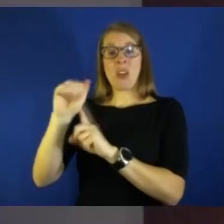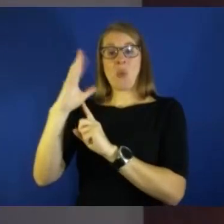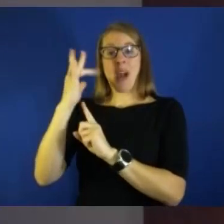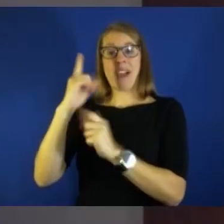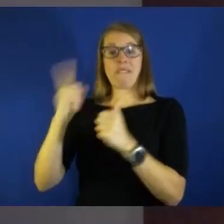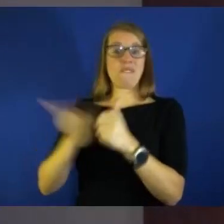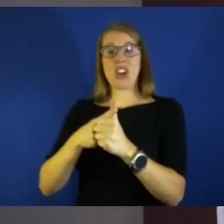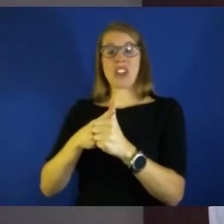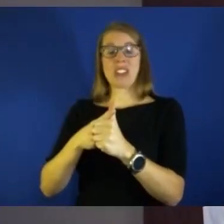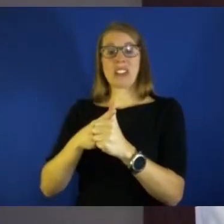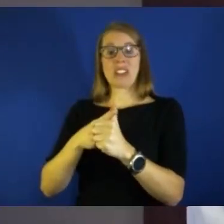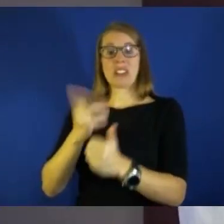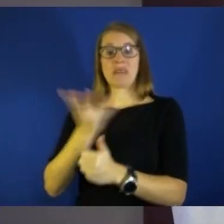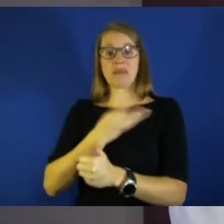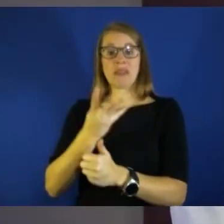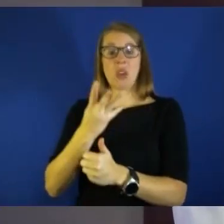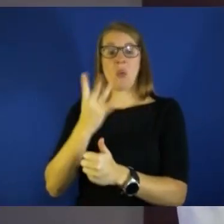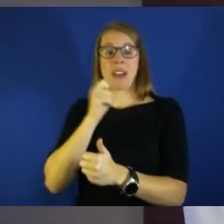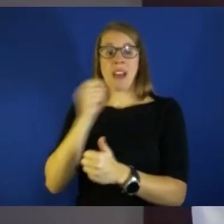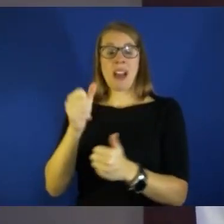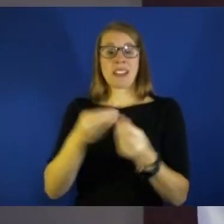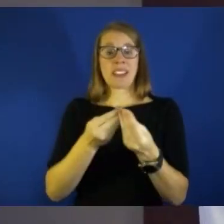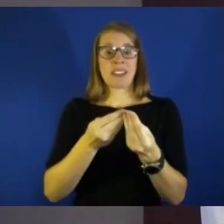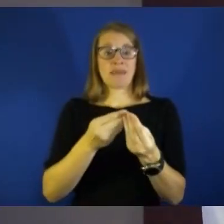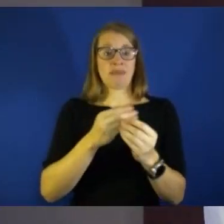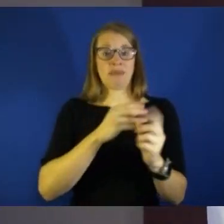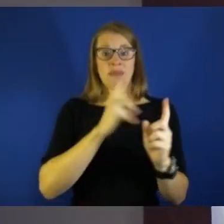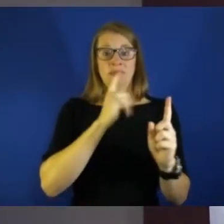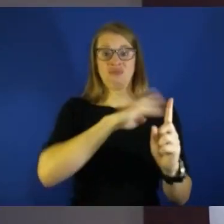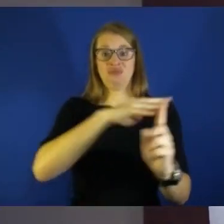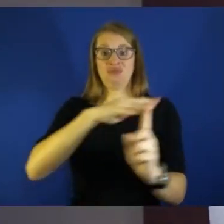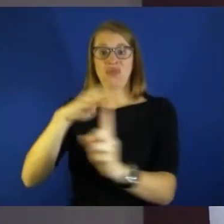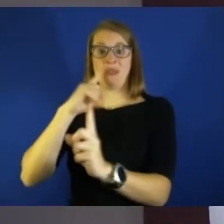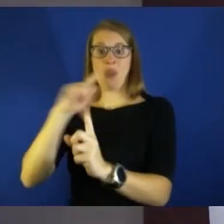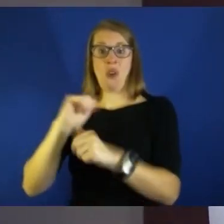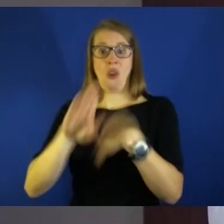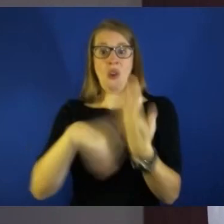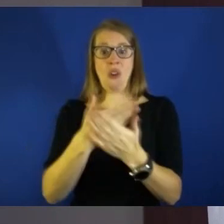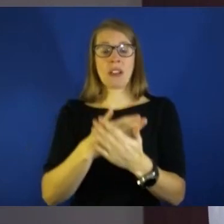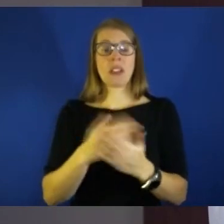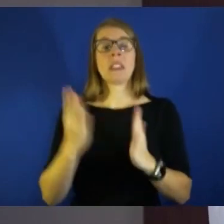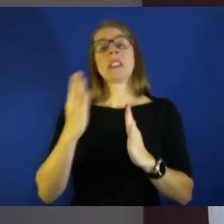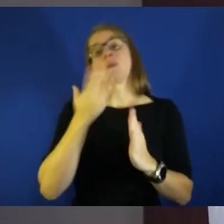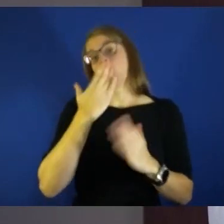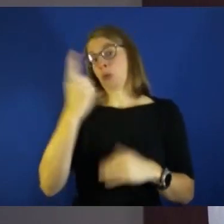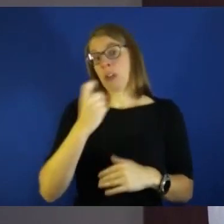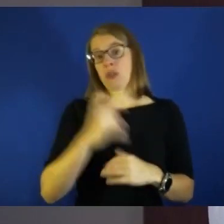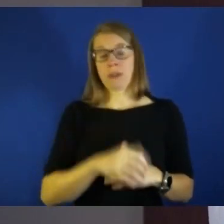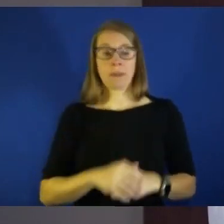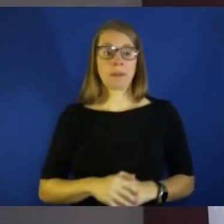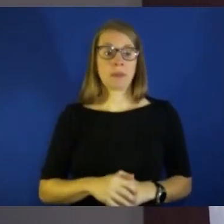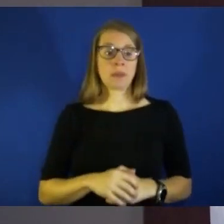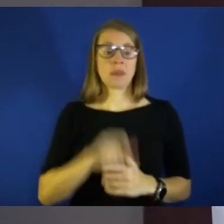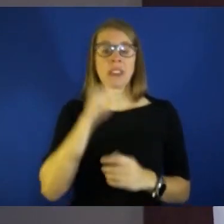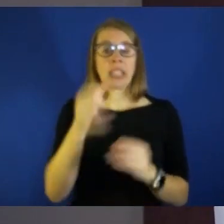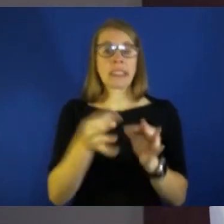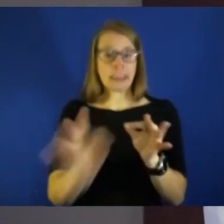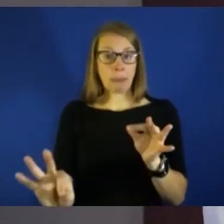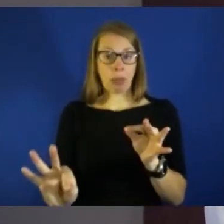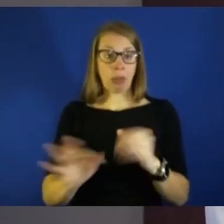COVID-19. So a question we get a lot is, why, if someone tests positive for COVID-19, why isn't monoclonal antibodies